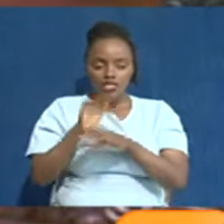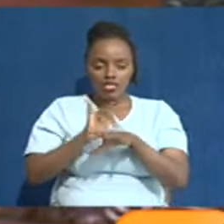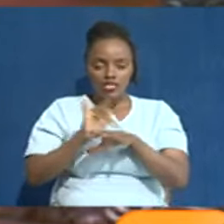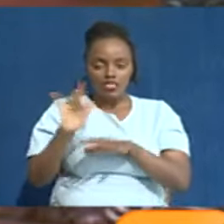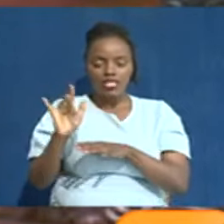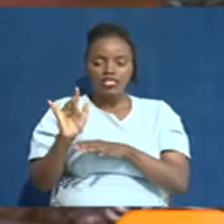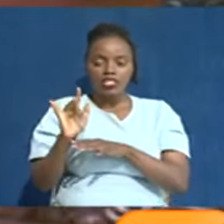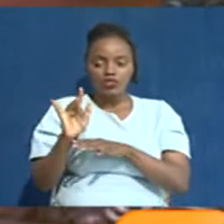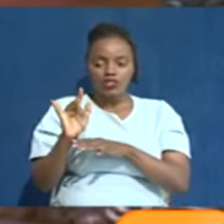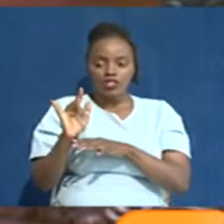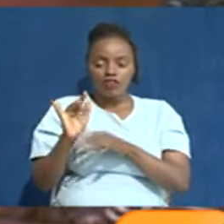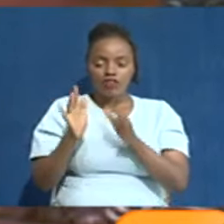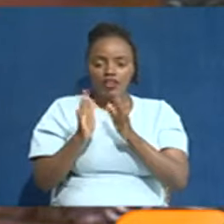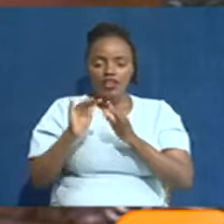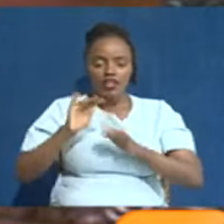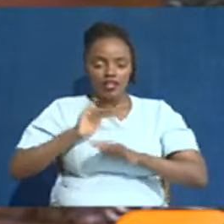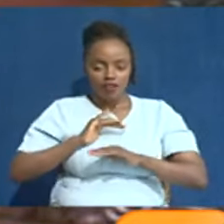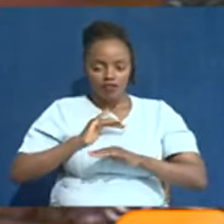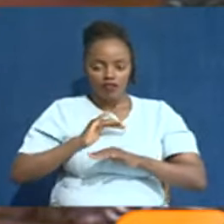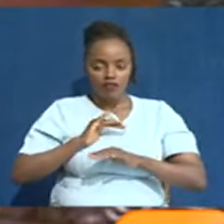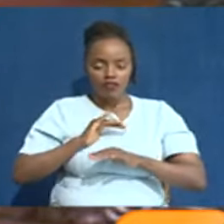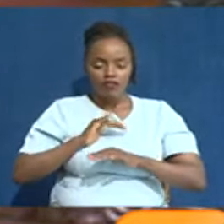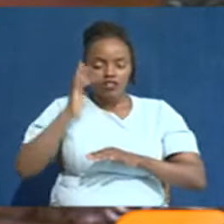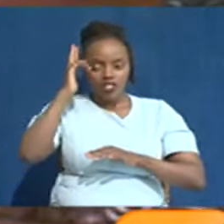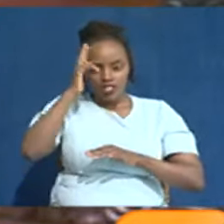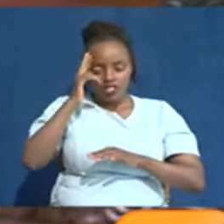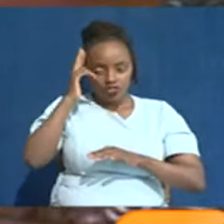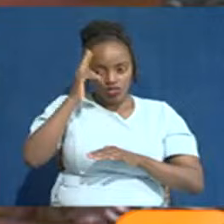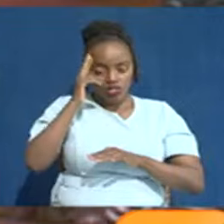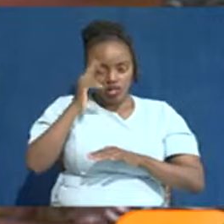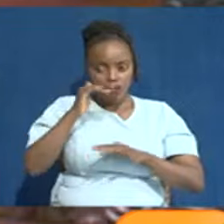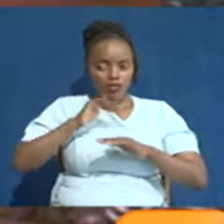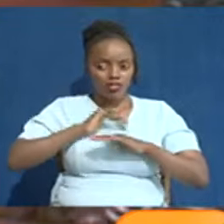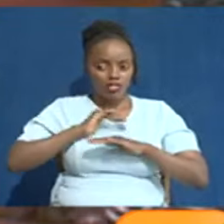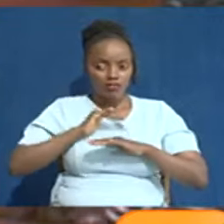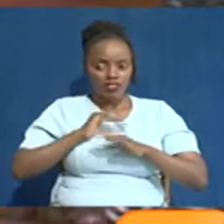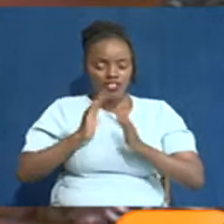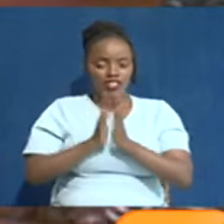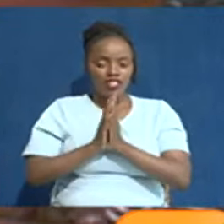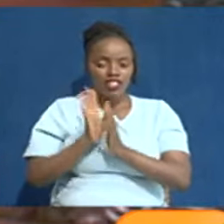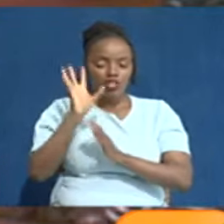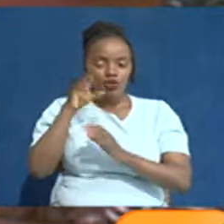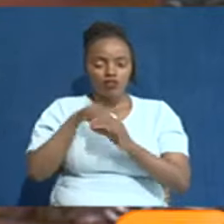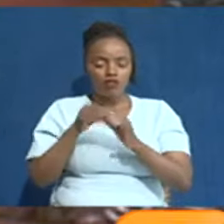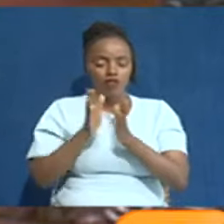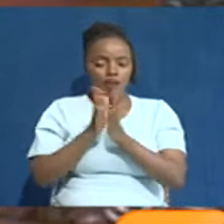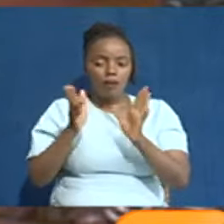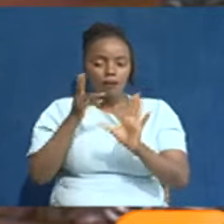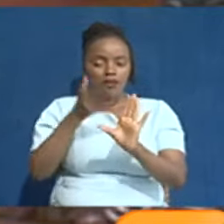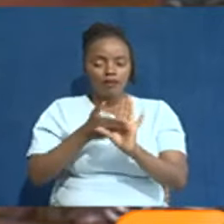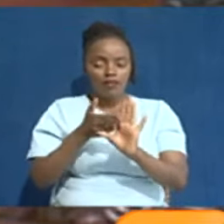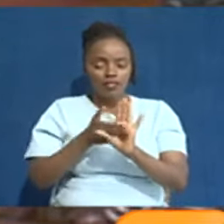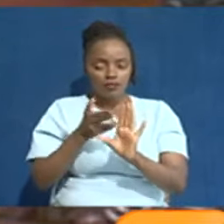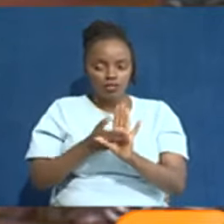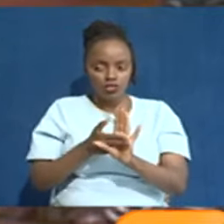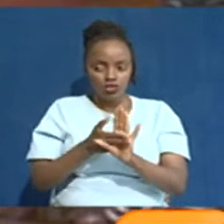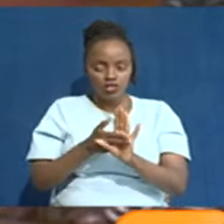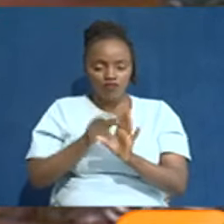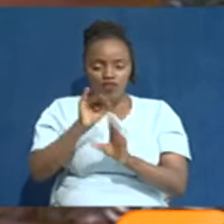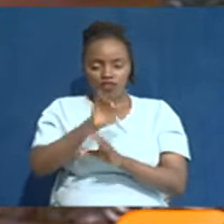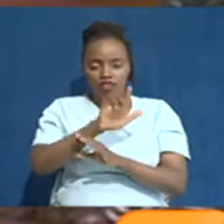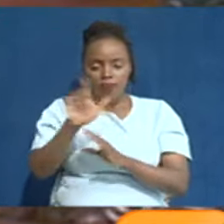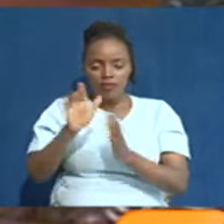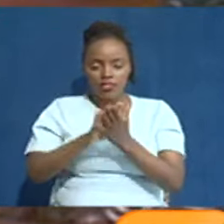sensitization, adequate, reasonable, sufficient and inclusive public participation on bills